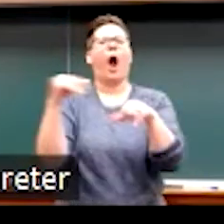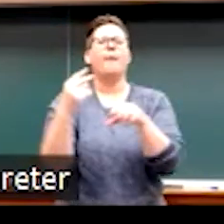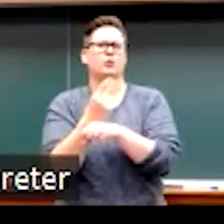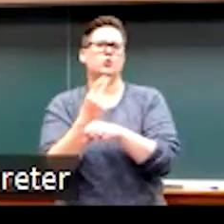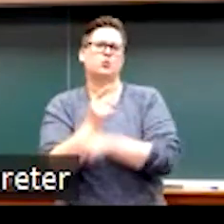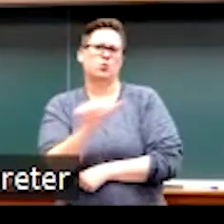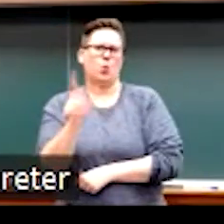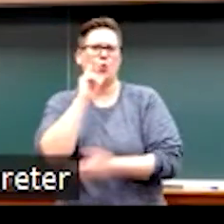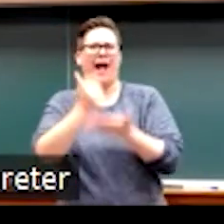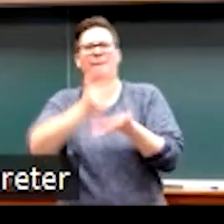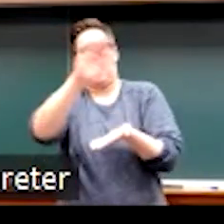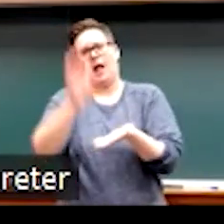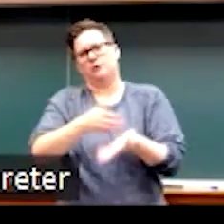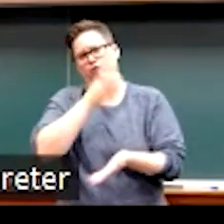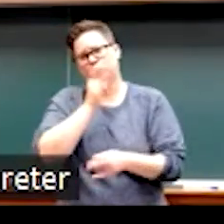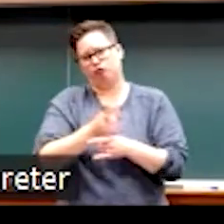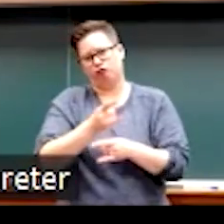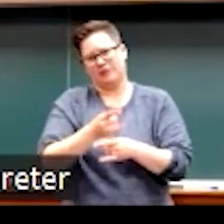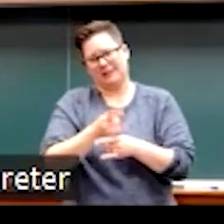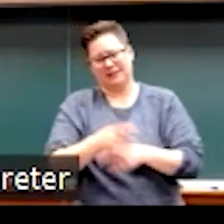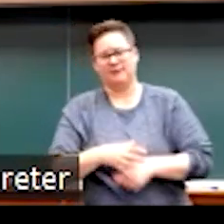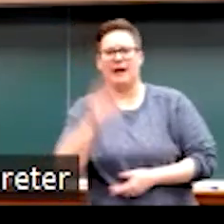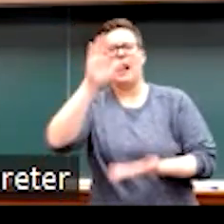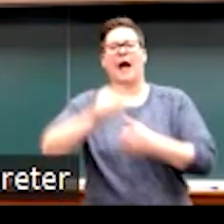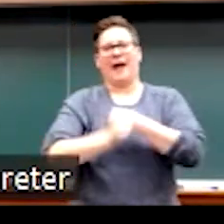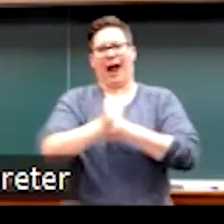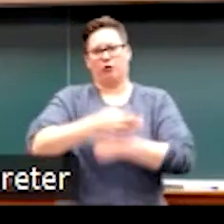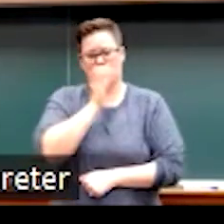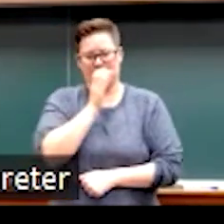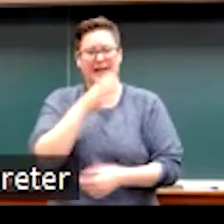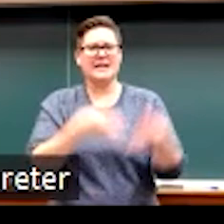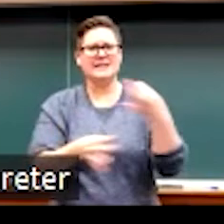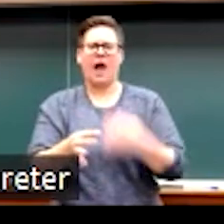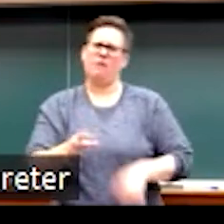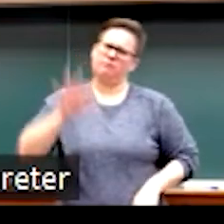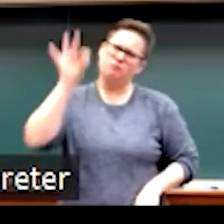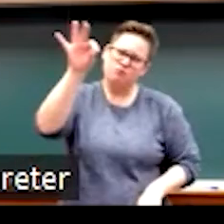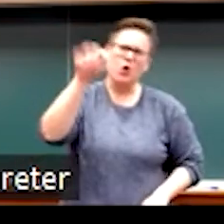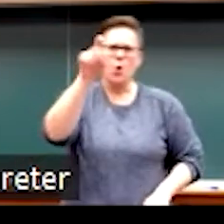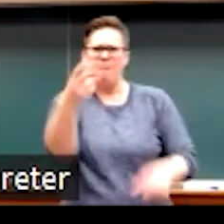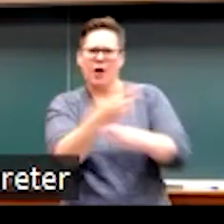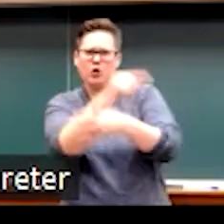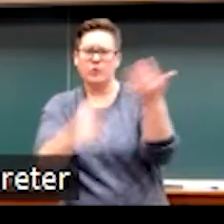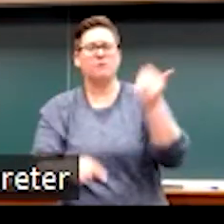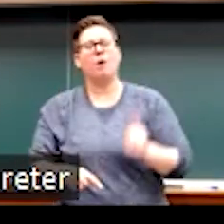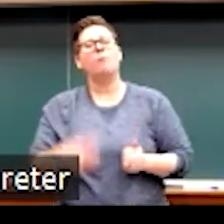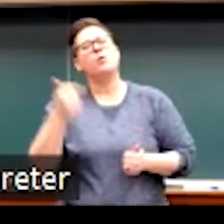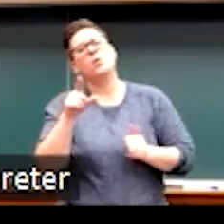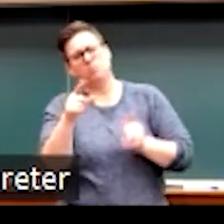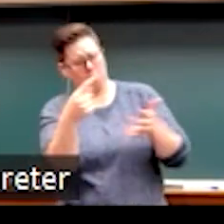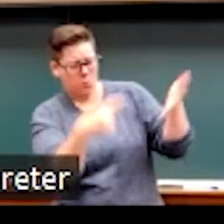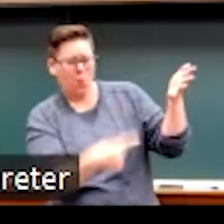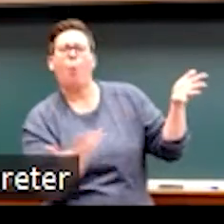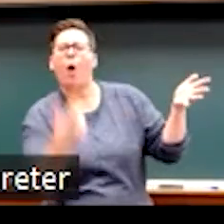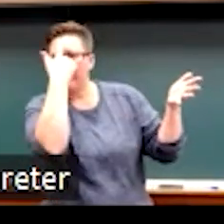used in the reduction of drinking and hazardous drinking. But instead of saying you need to use these, hey, you pick a couple that you think would